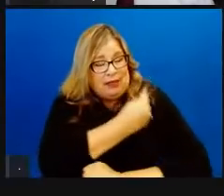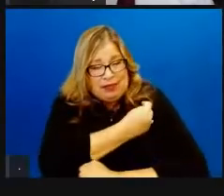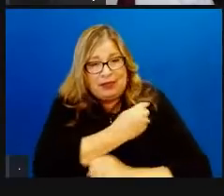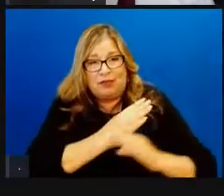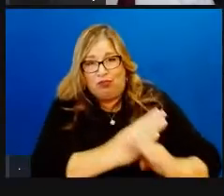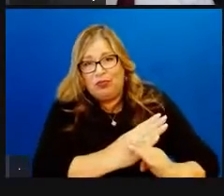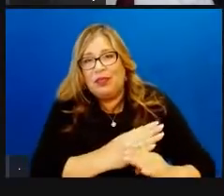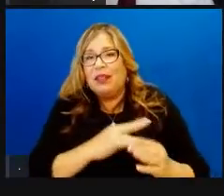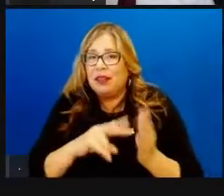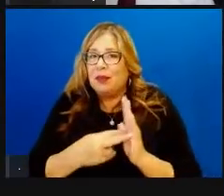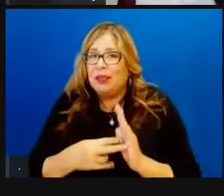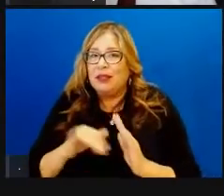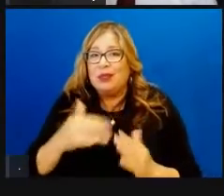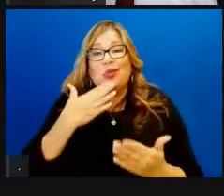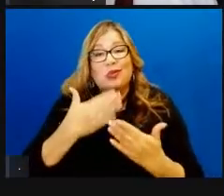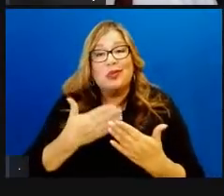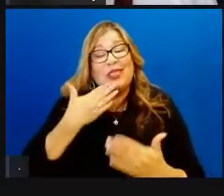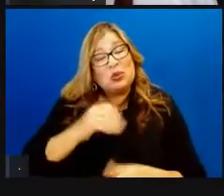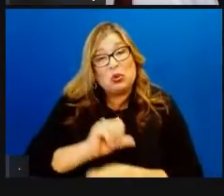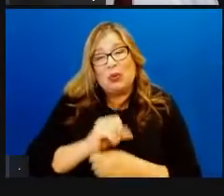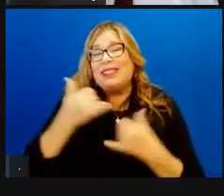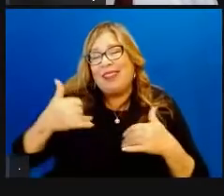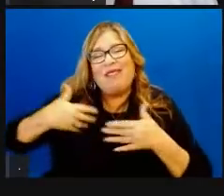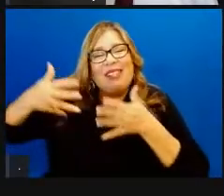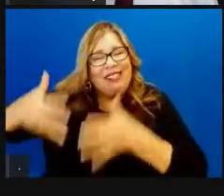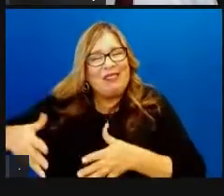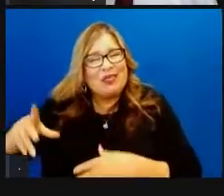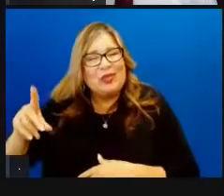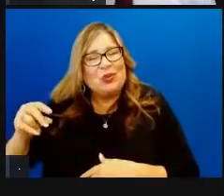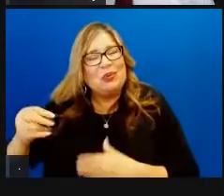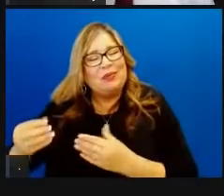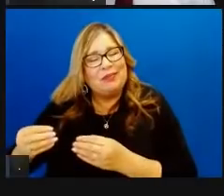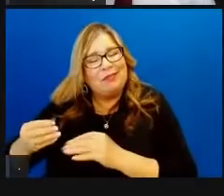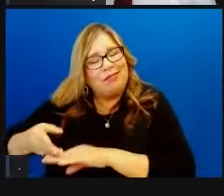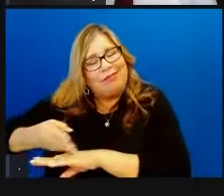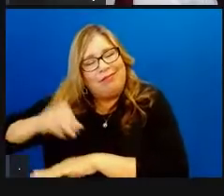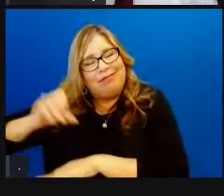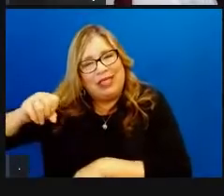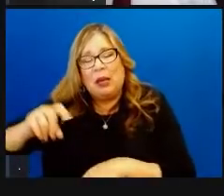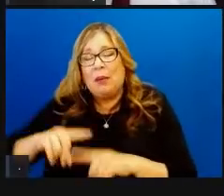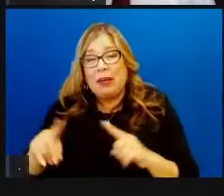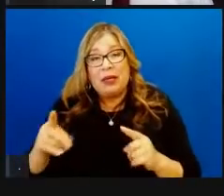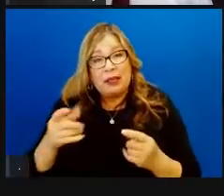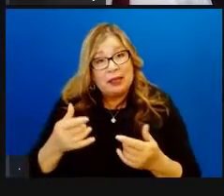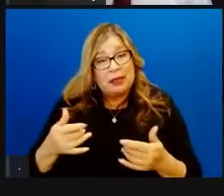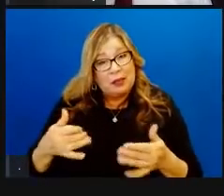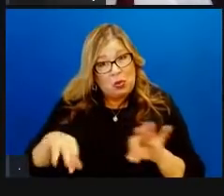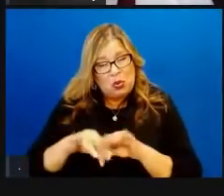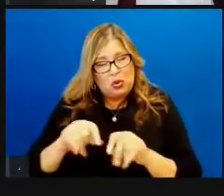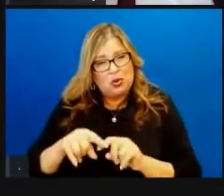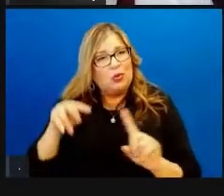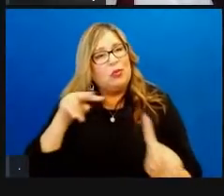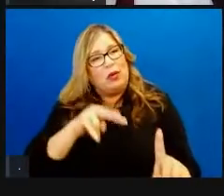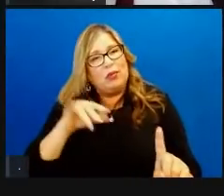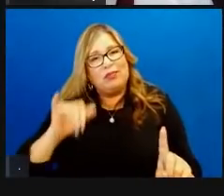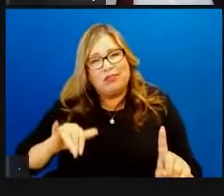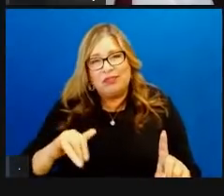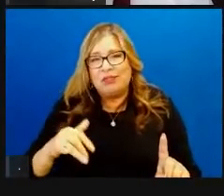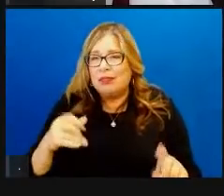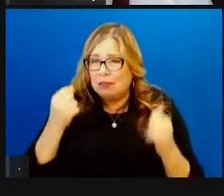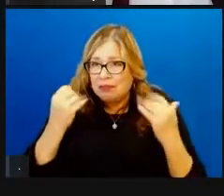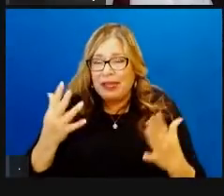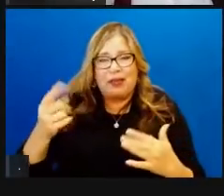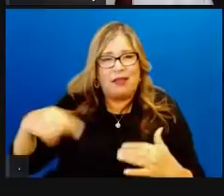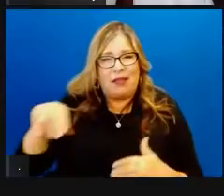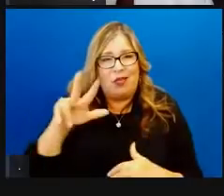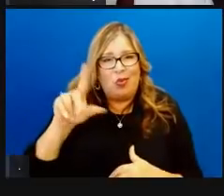work to do. I'm not dismissing that, but it's important to celebrate the success of the vaccination effort here in California.